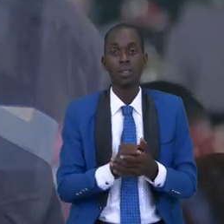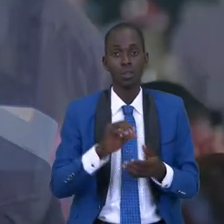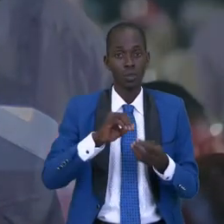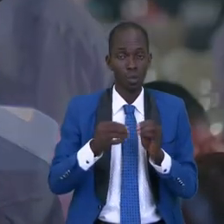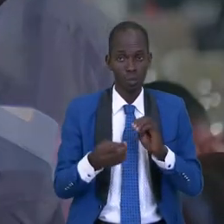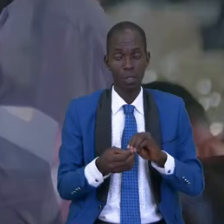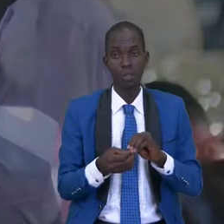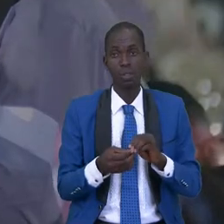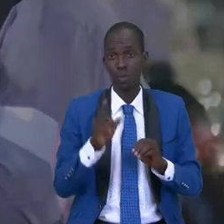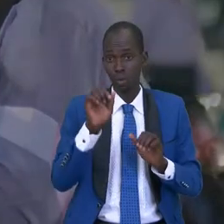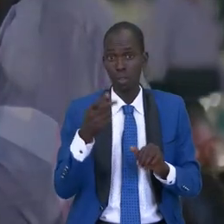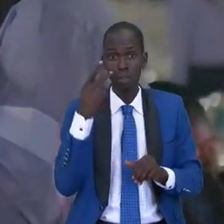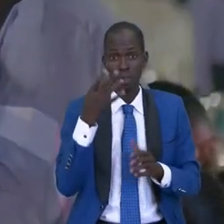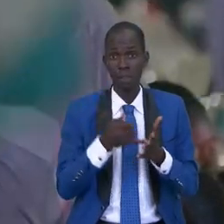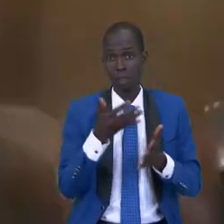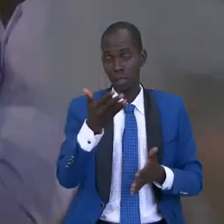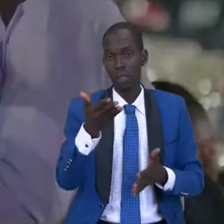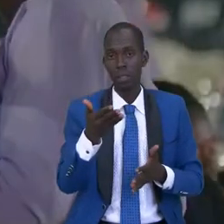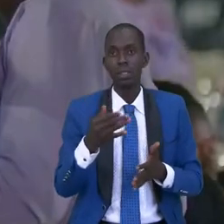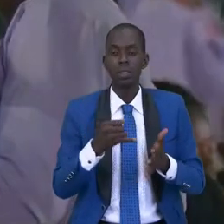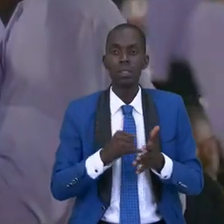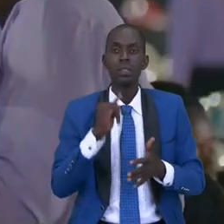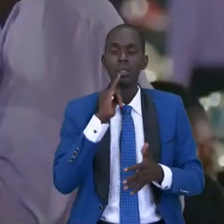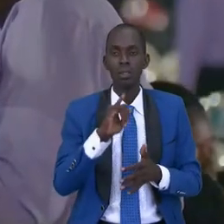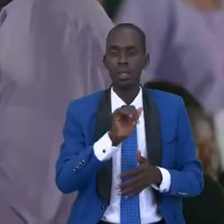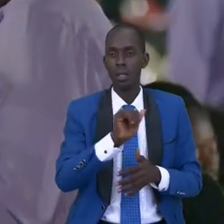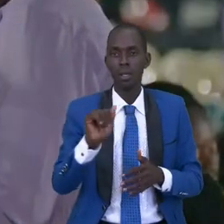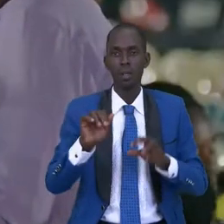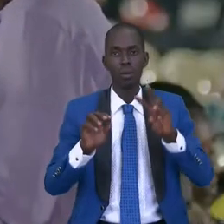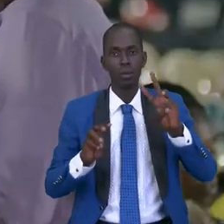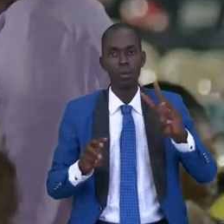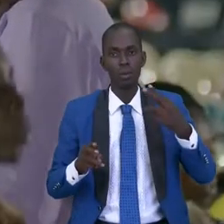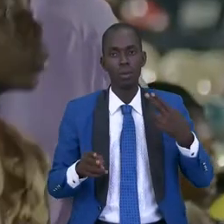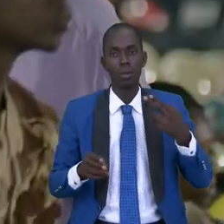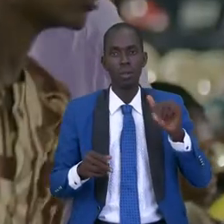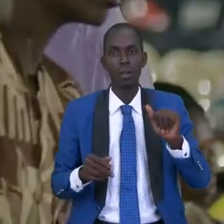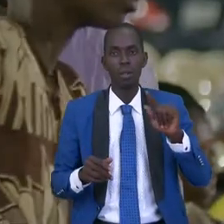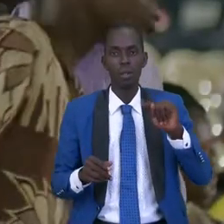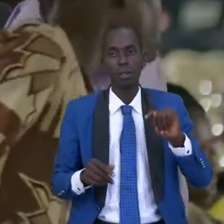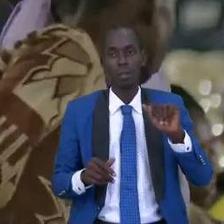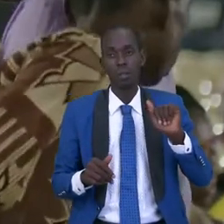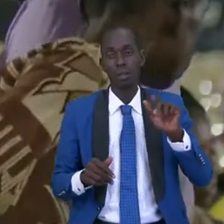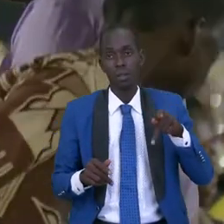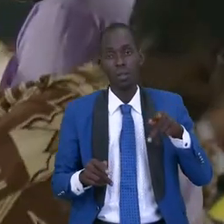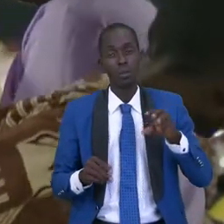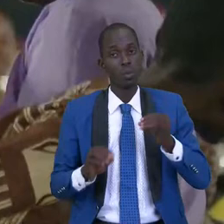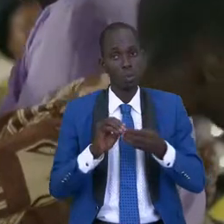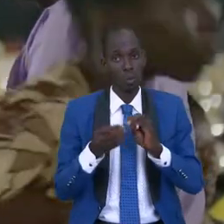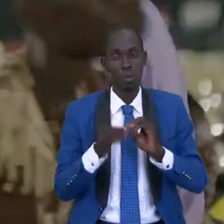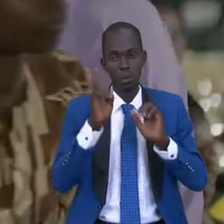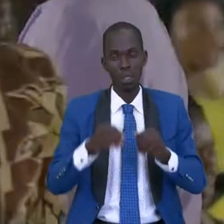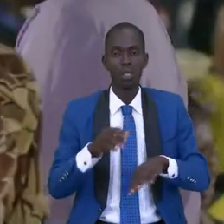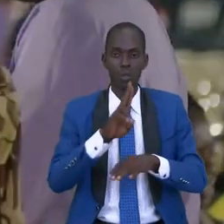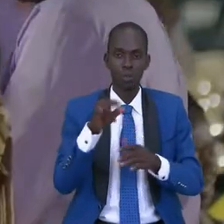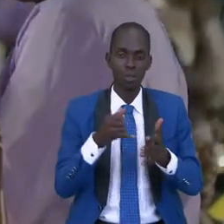screen right now. Connect with Christ. I rejoice with you. It's a